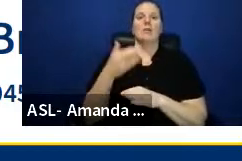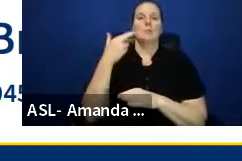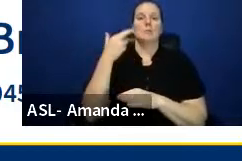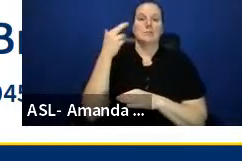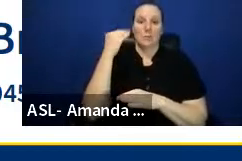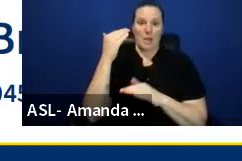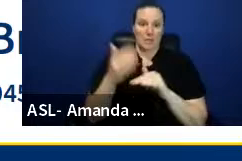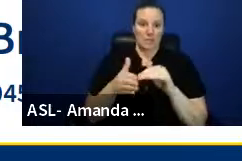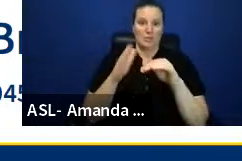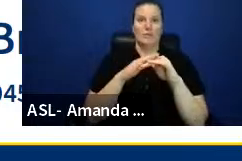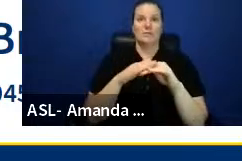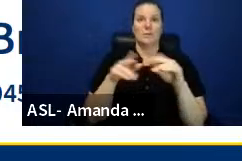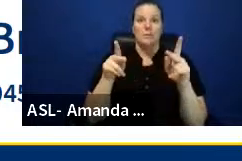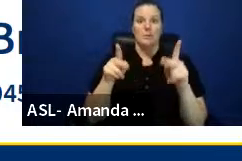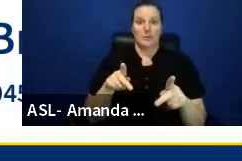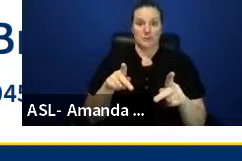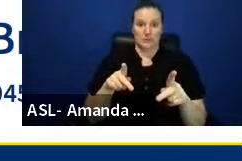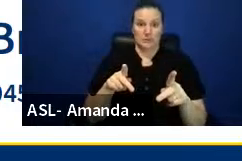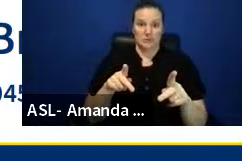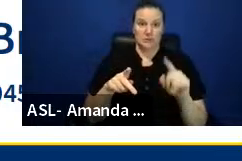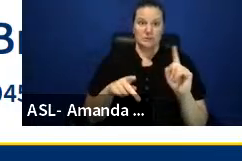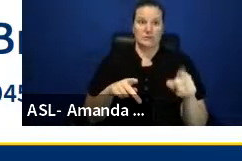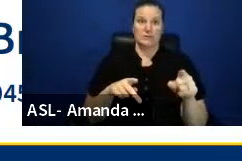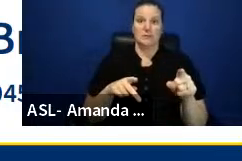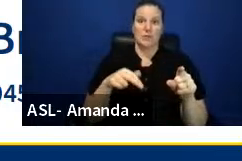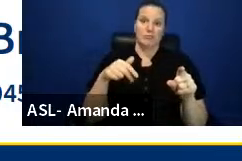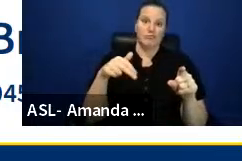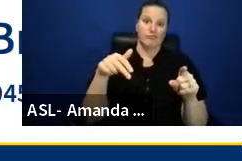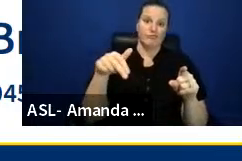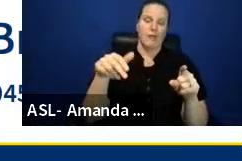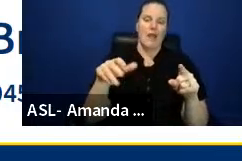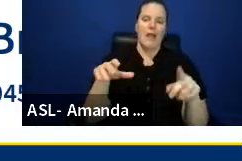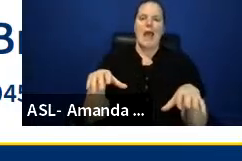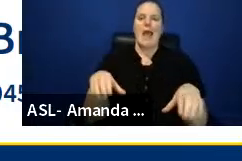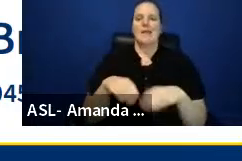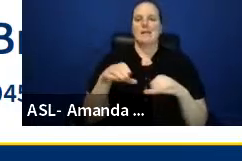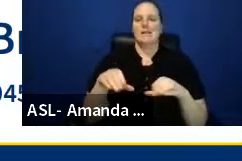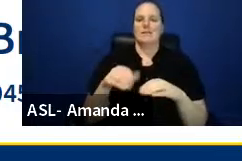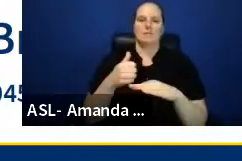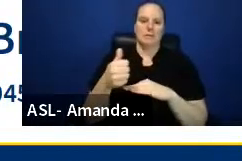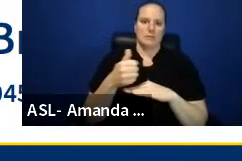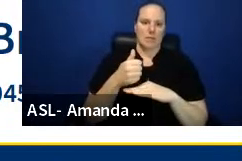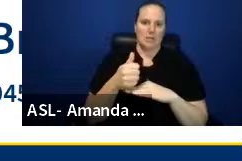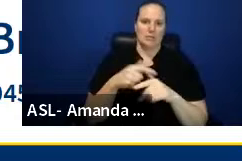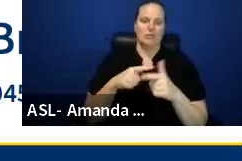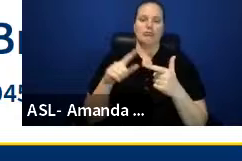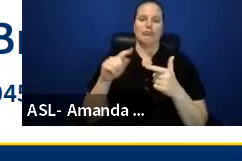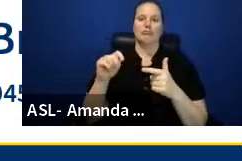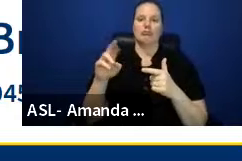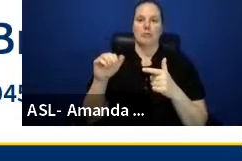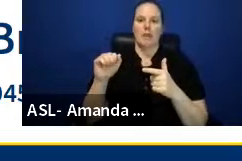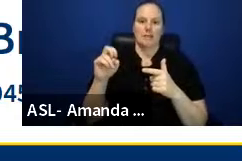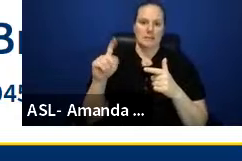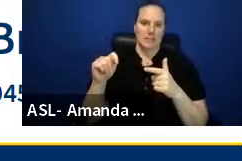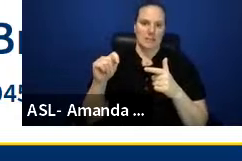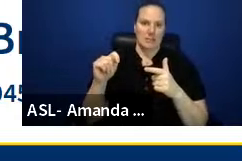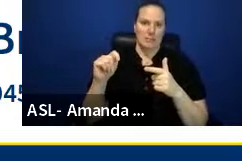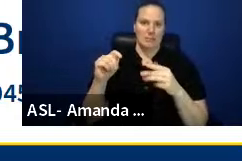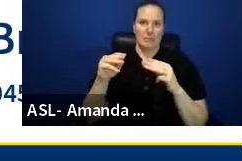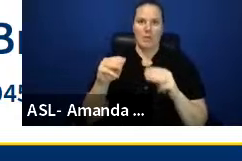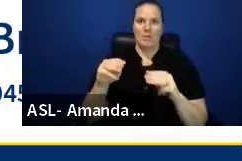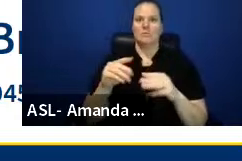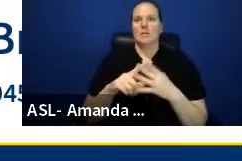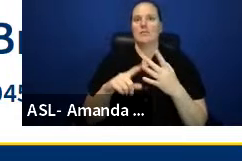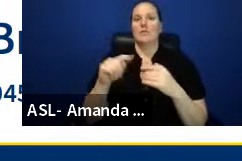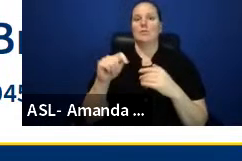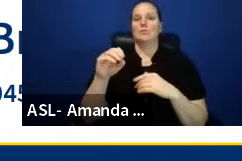increase in person throughput is the active transportation and transit modes, as well as the variable rate tolling that is